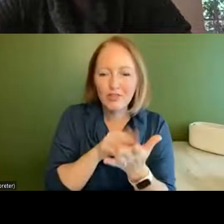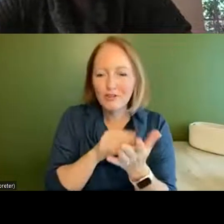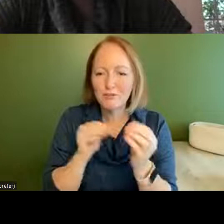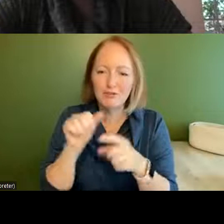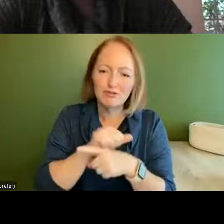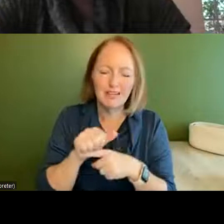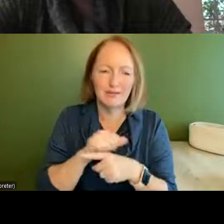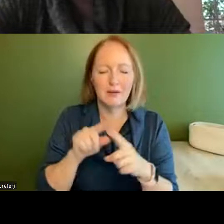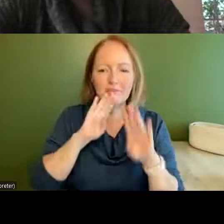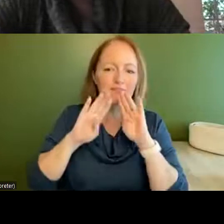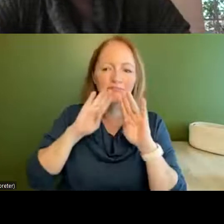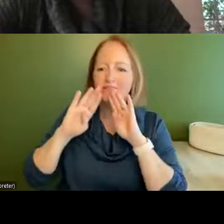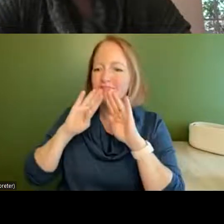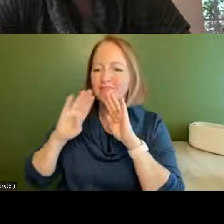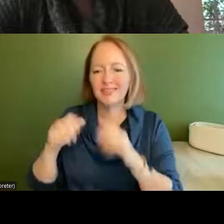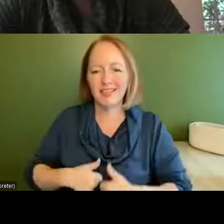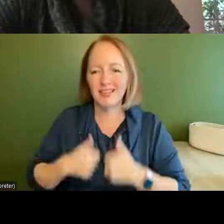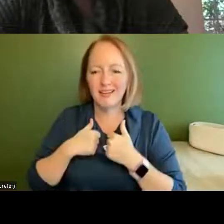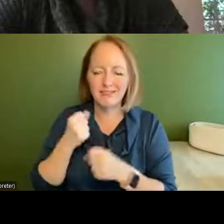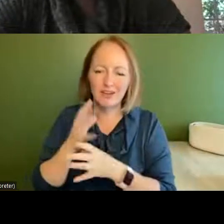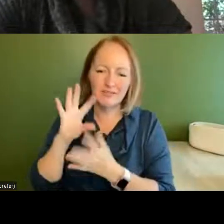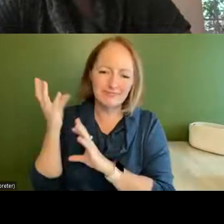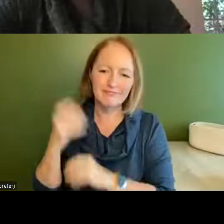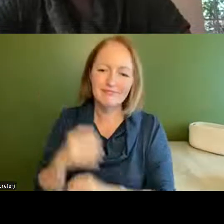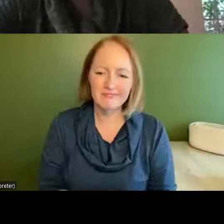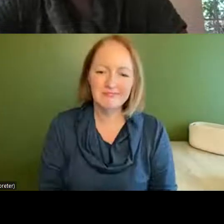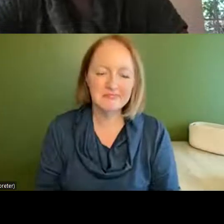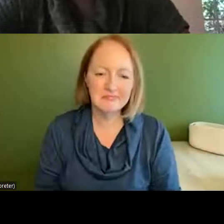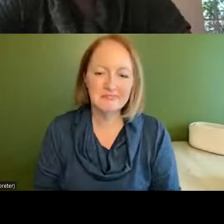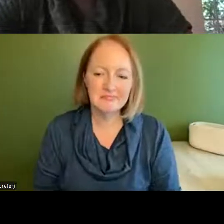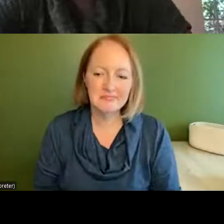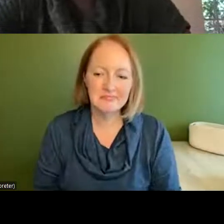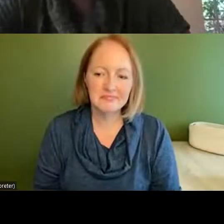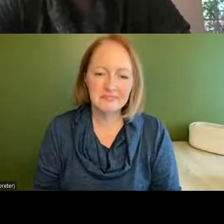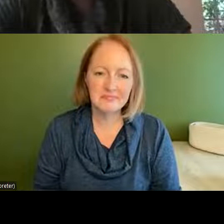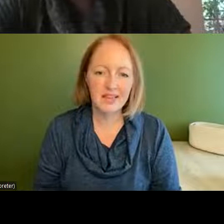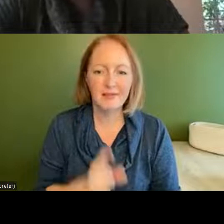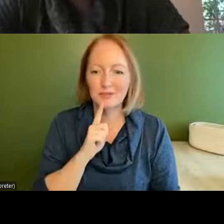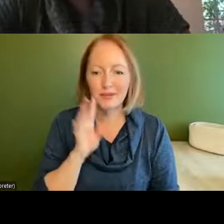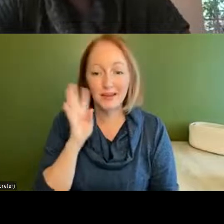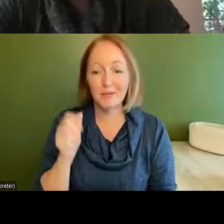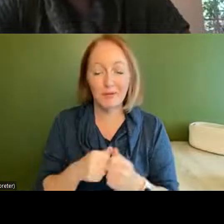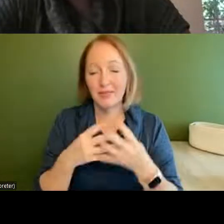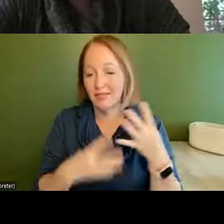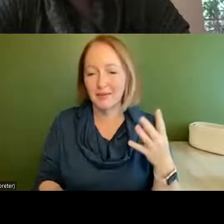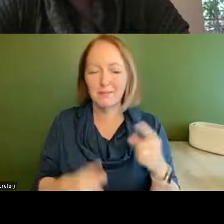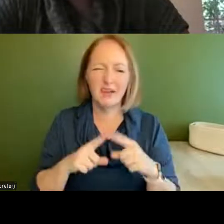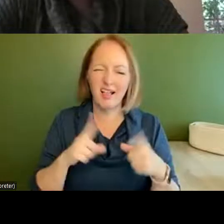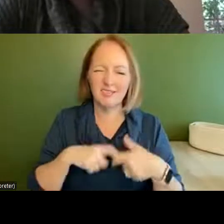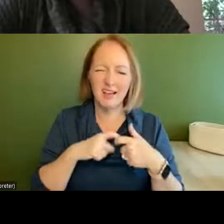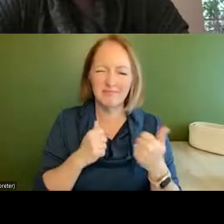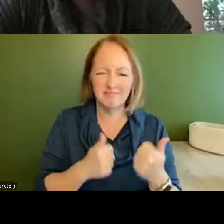just run into all of these other kinds of problems and challenges. I'm sure we could come up with a million more, but I'll stop there.